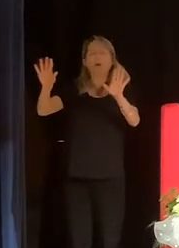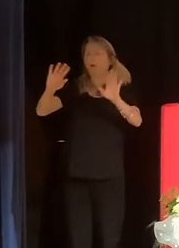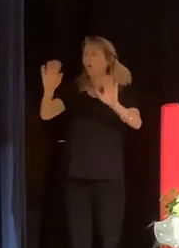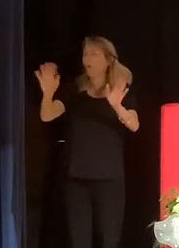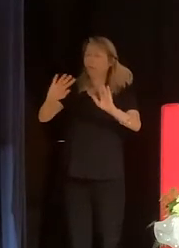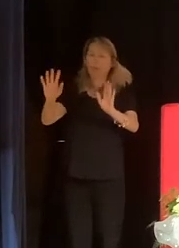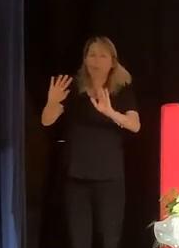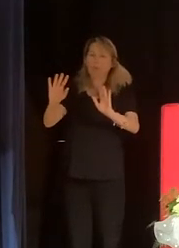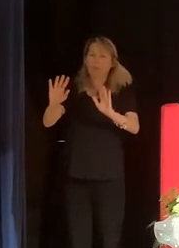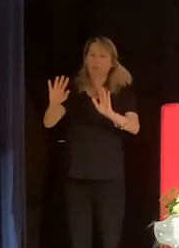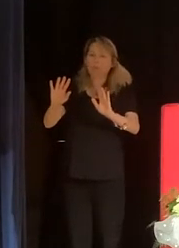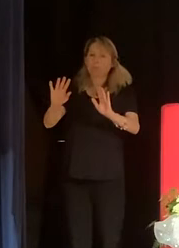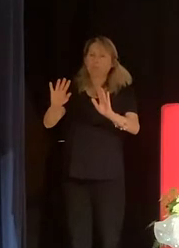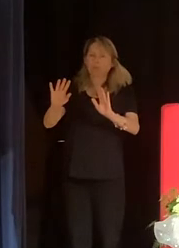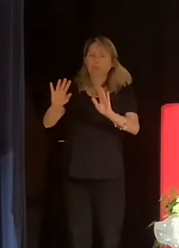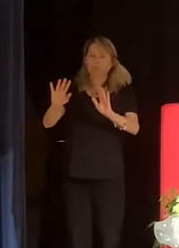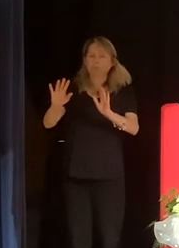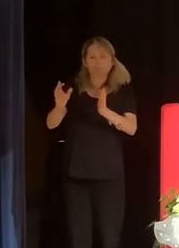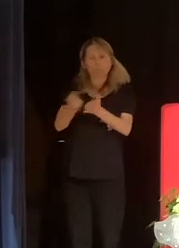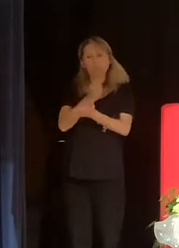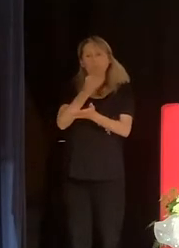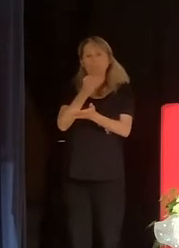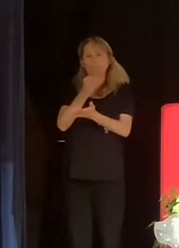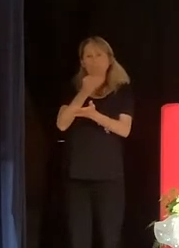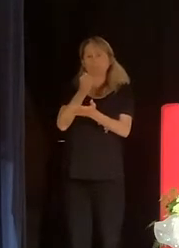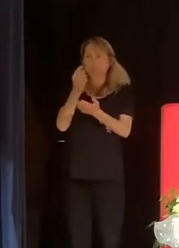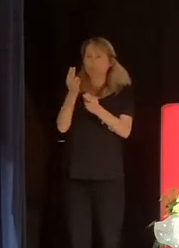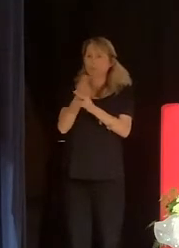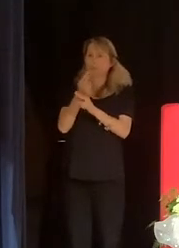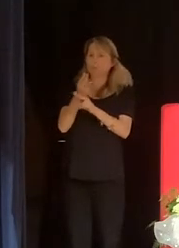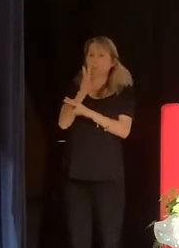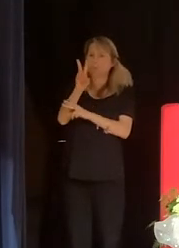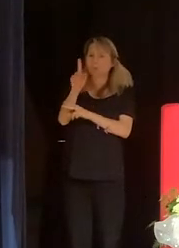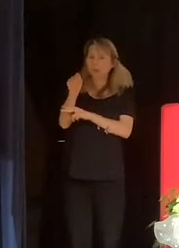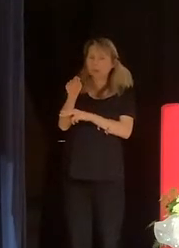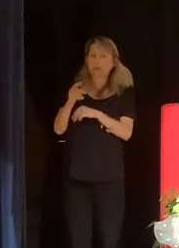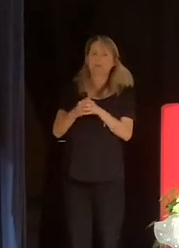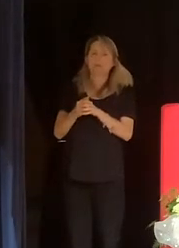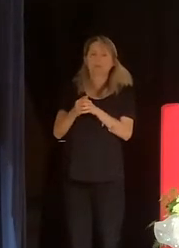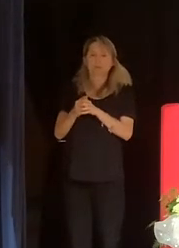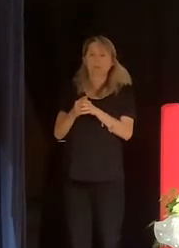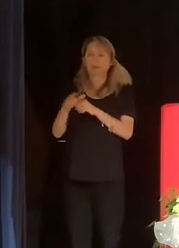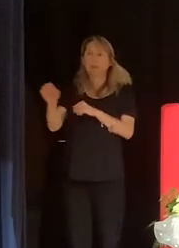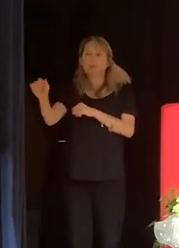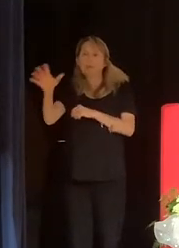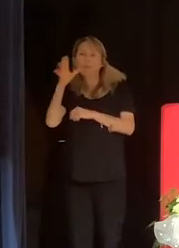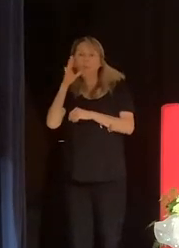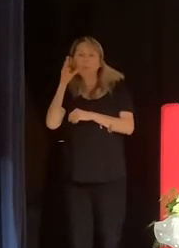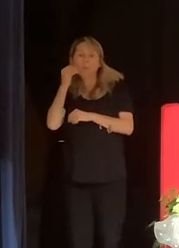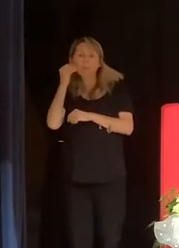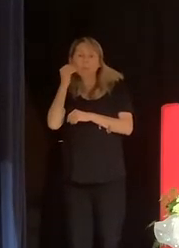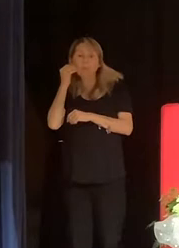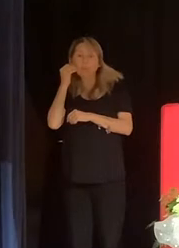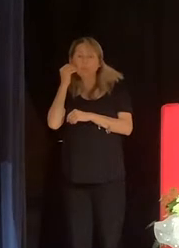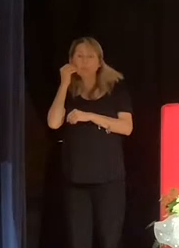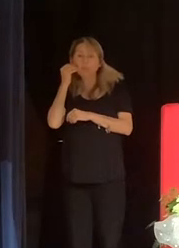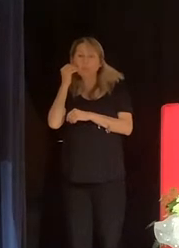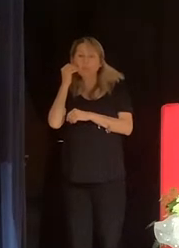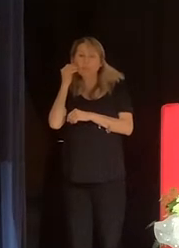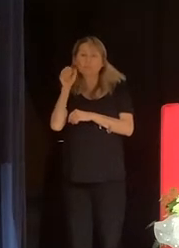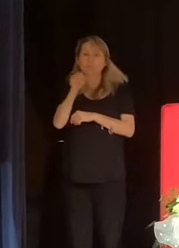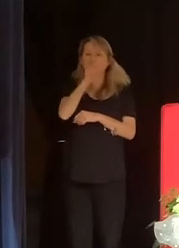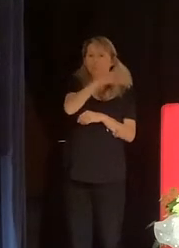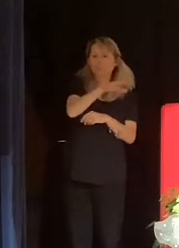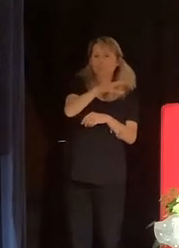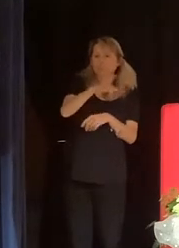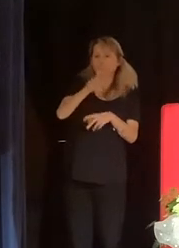you to make use of Wheel-Trans that will pick you up from your home at a time that you